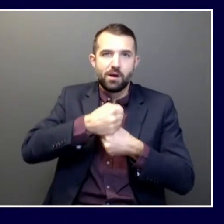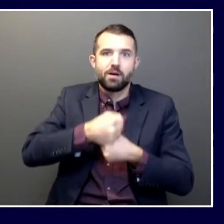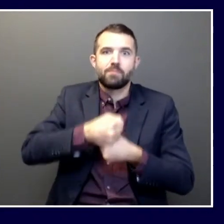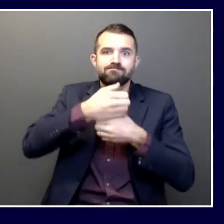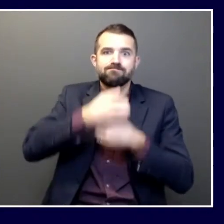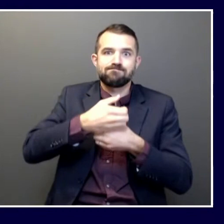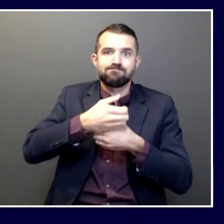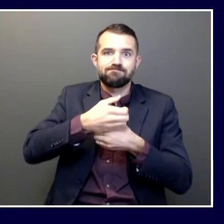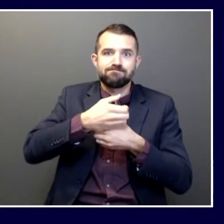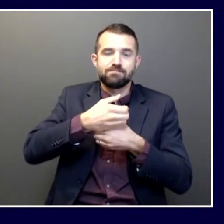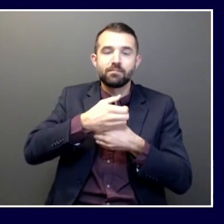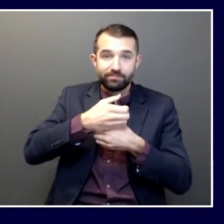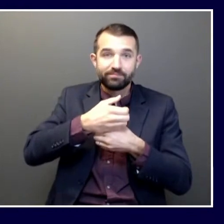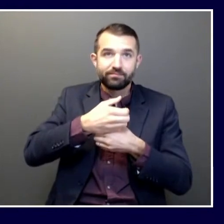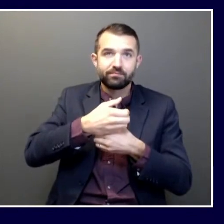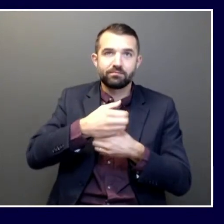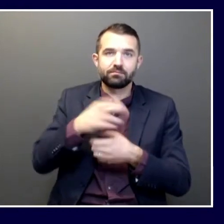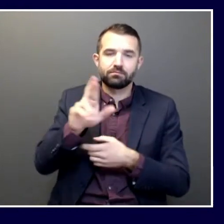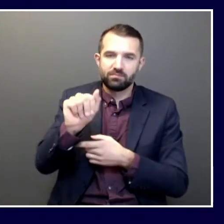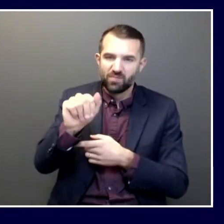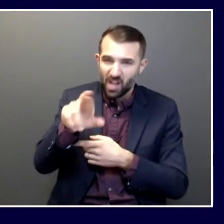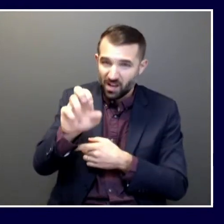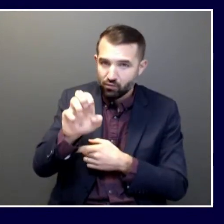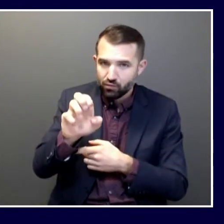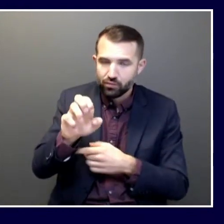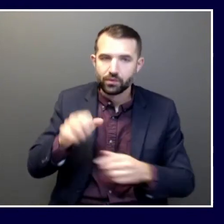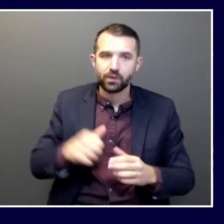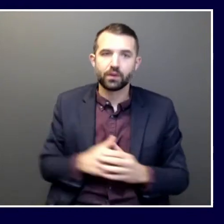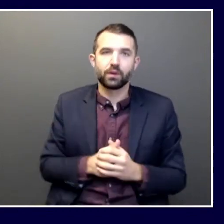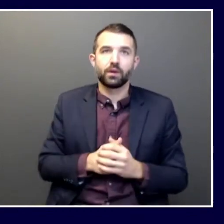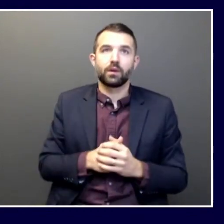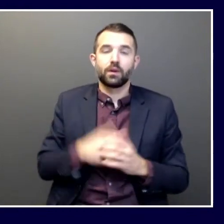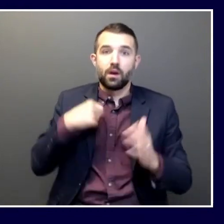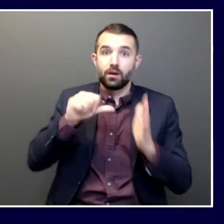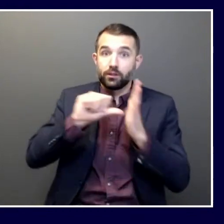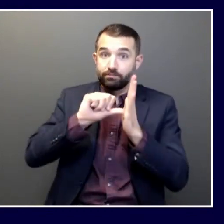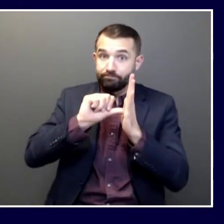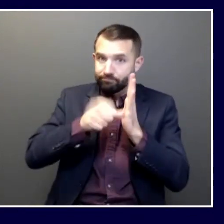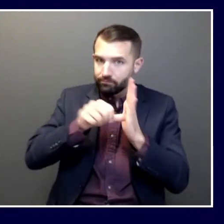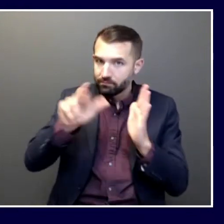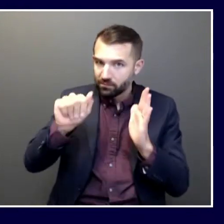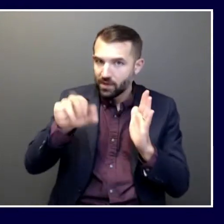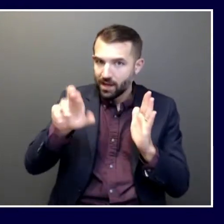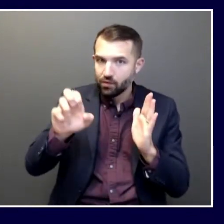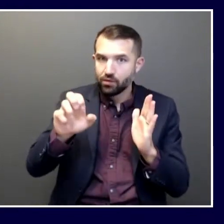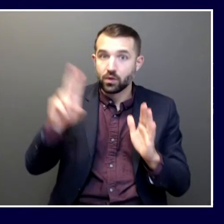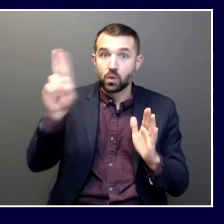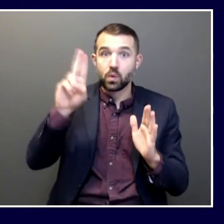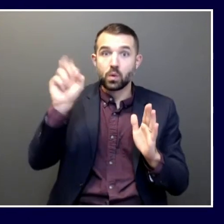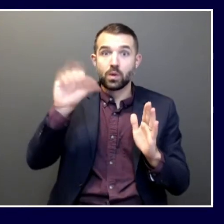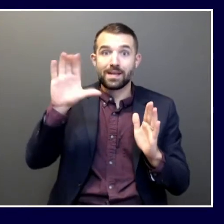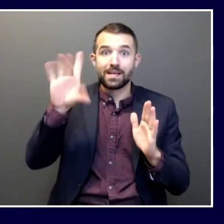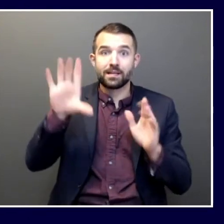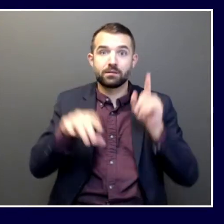To give you some numbers on that, so far, the US CDC nationally is aware